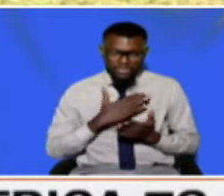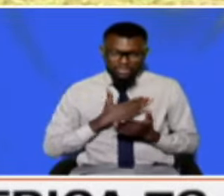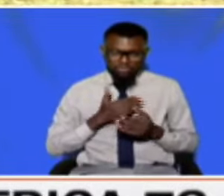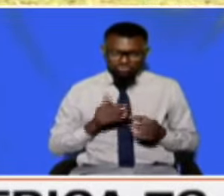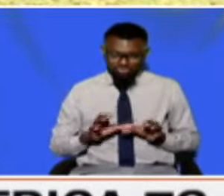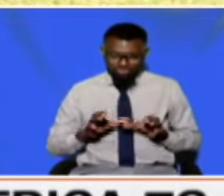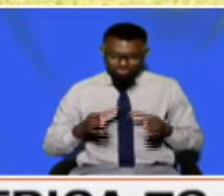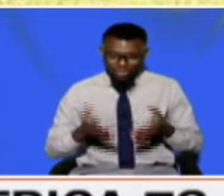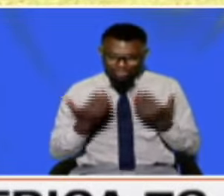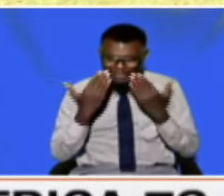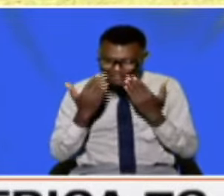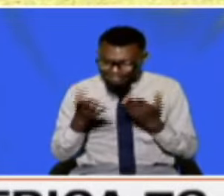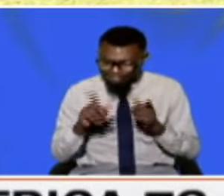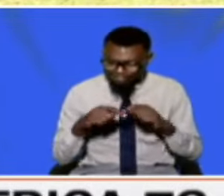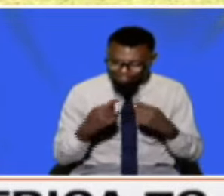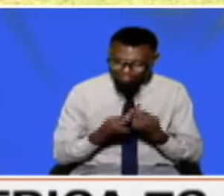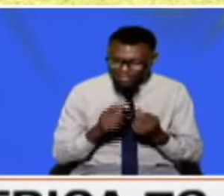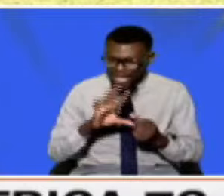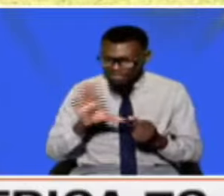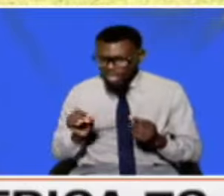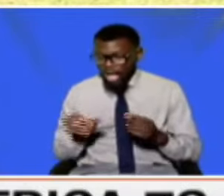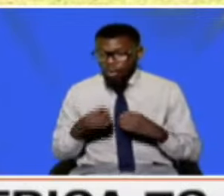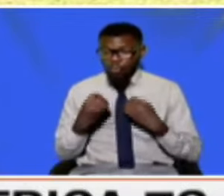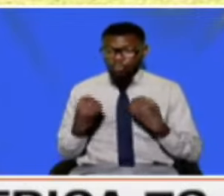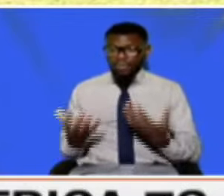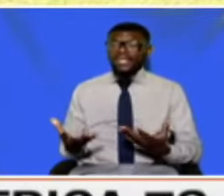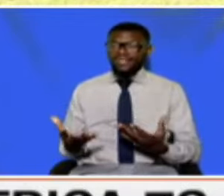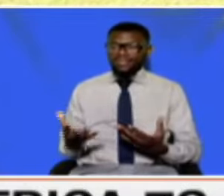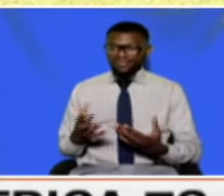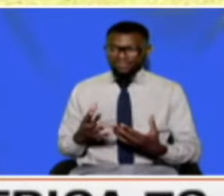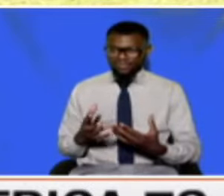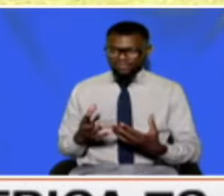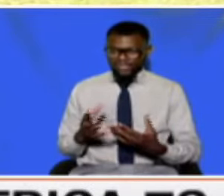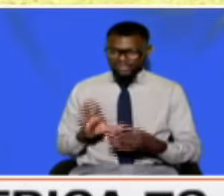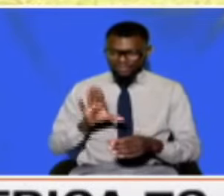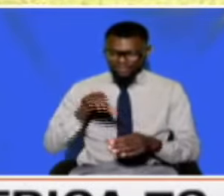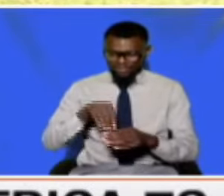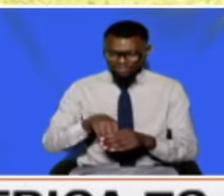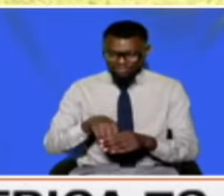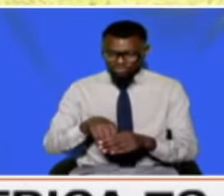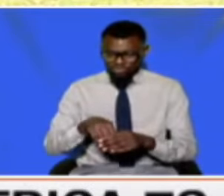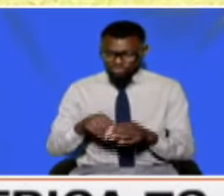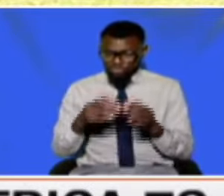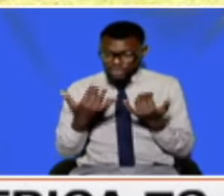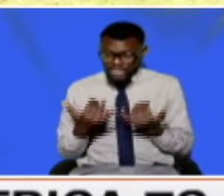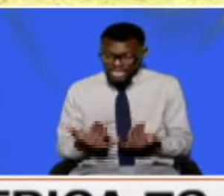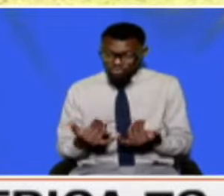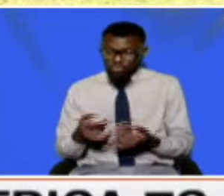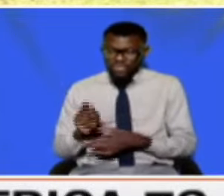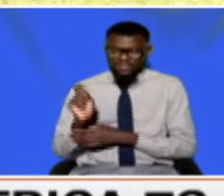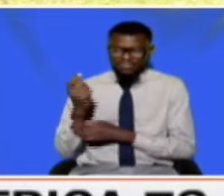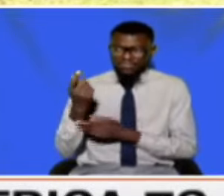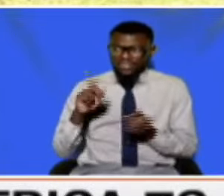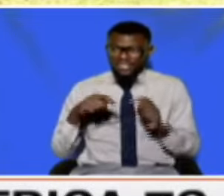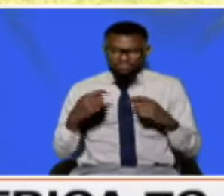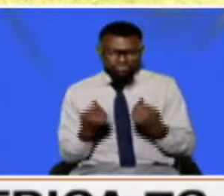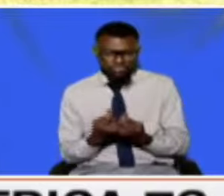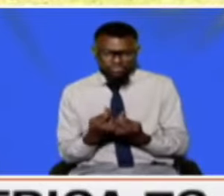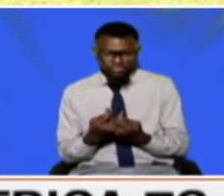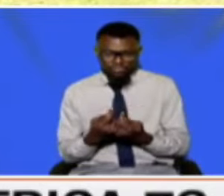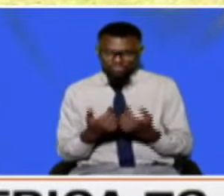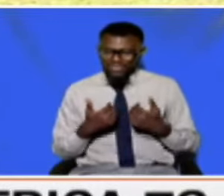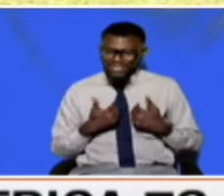kuona timu ngapi kutoka Afrika zitashiriki katika ile Challenger Series ambayo Shujaa ilikuwa inashiriki. Challenger Series inajumuisha